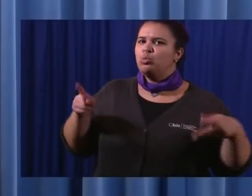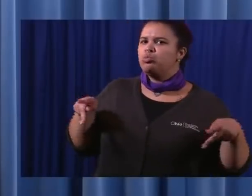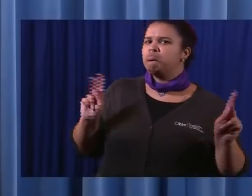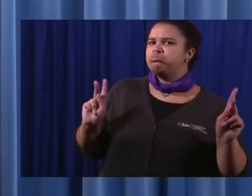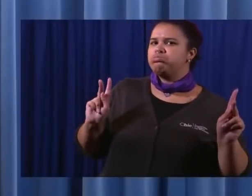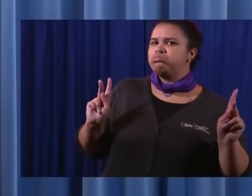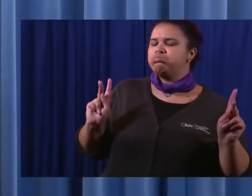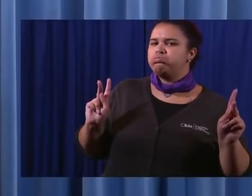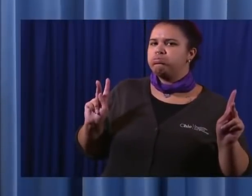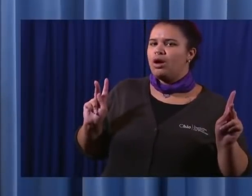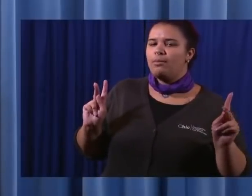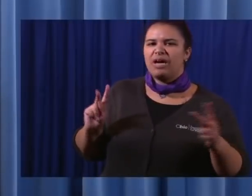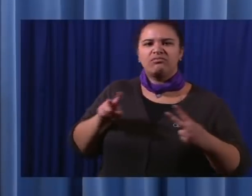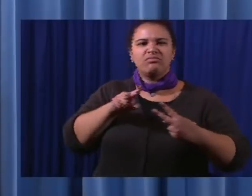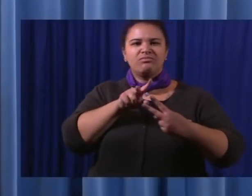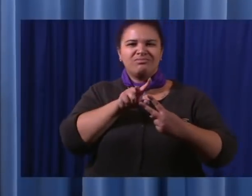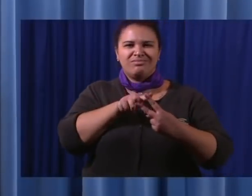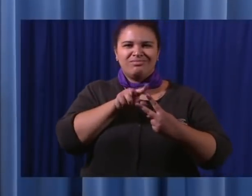Can you reconcile the two?